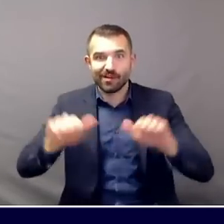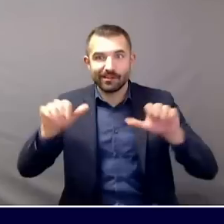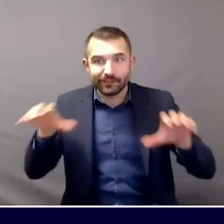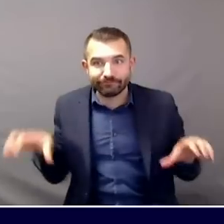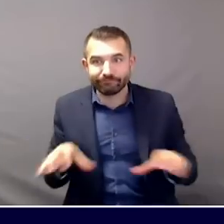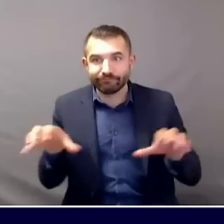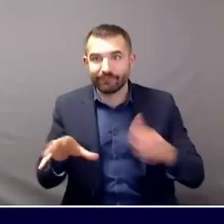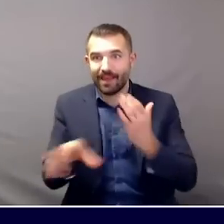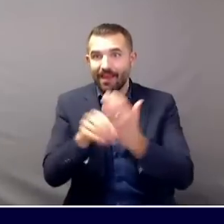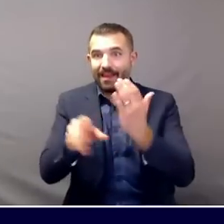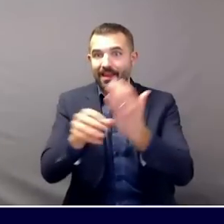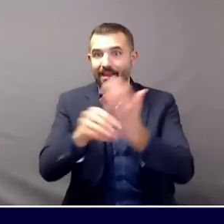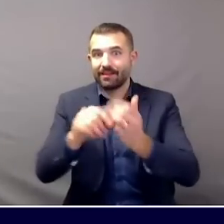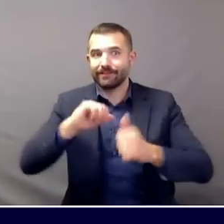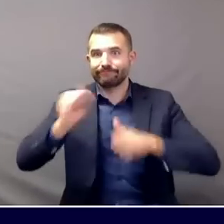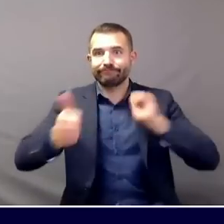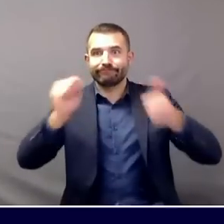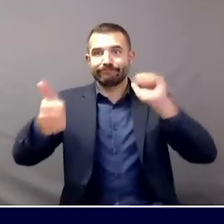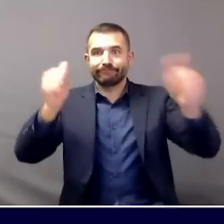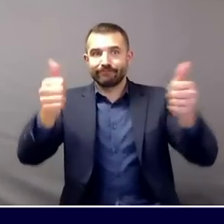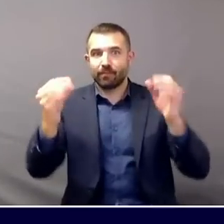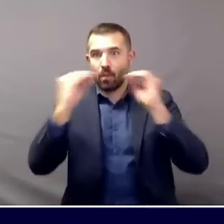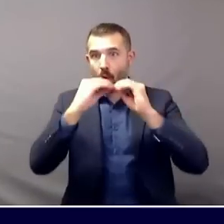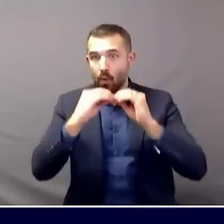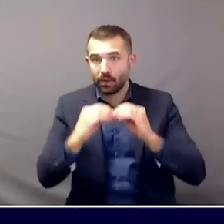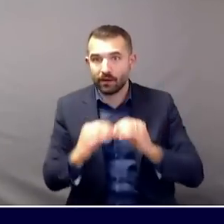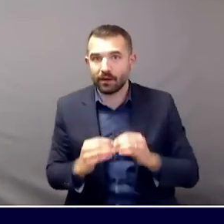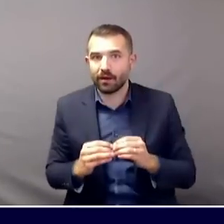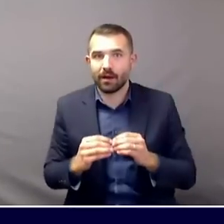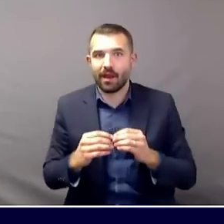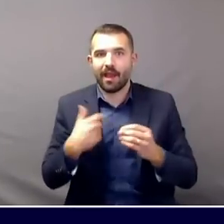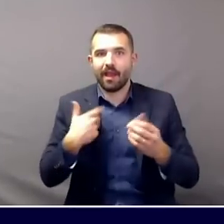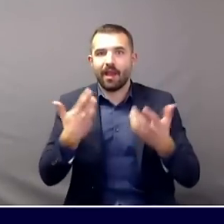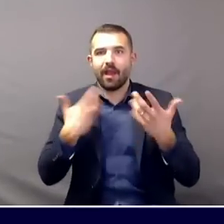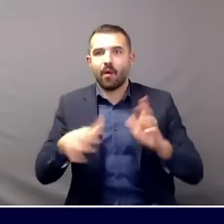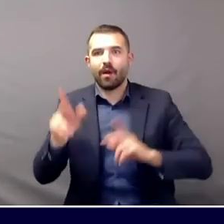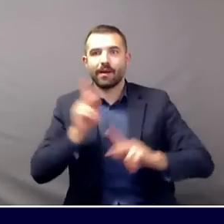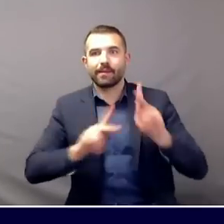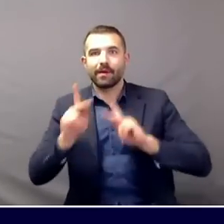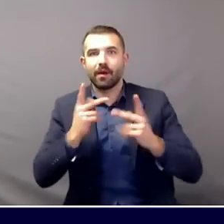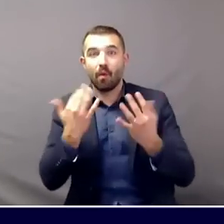to make sure there's not that kind of long lead time for appointments.